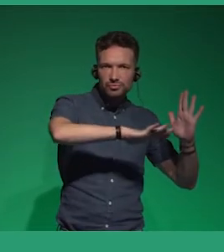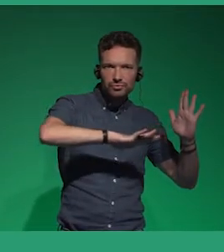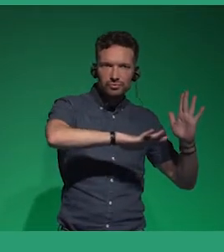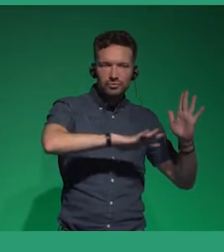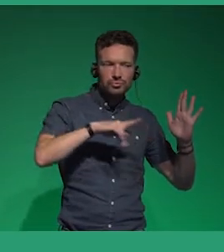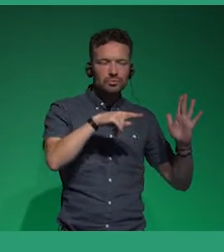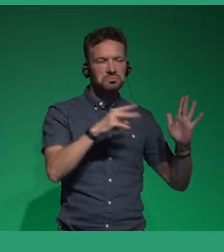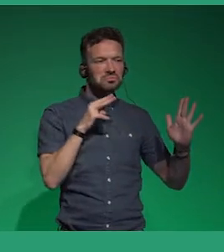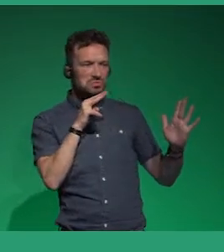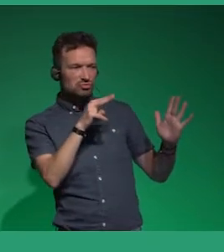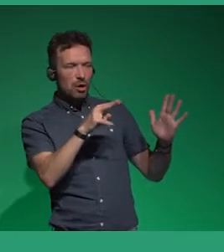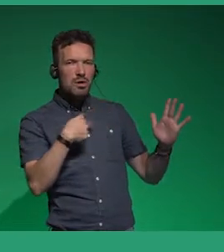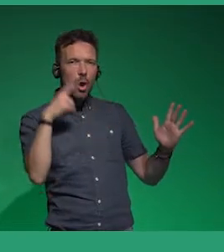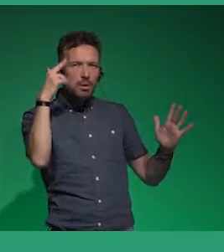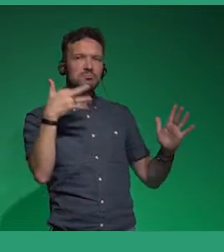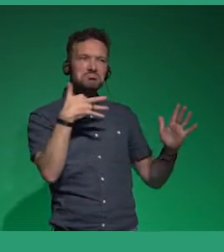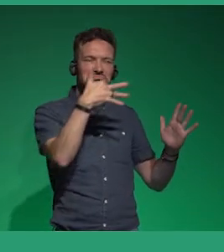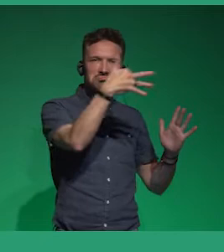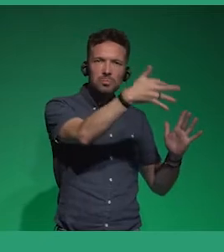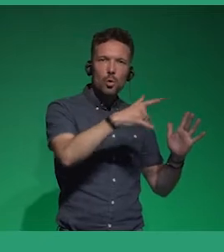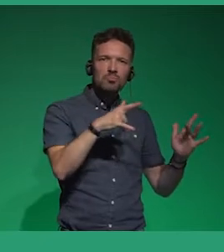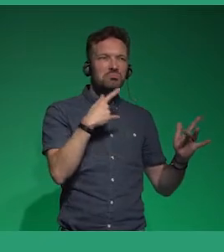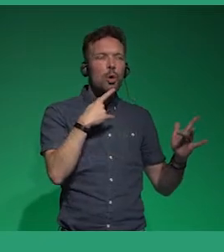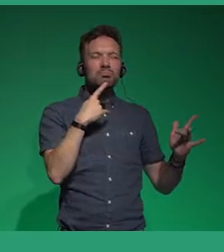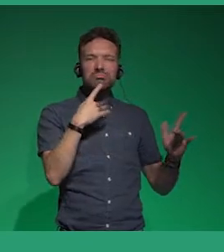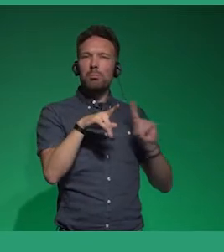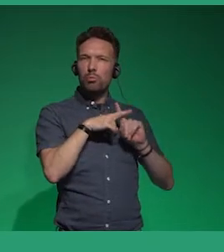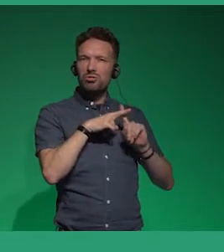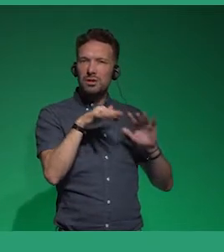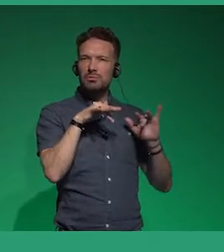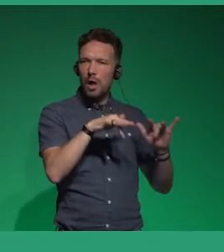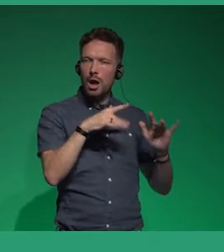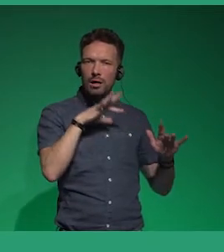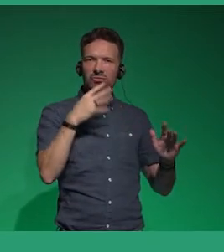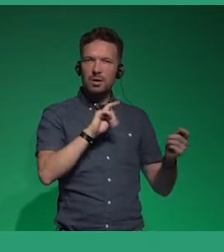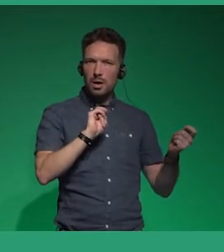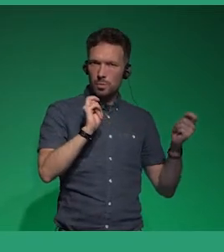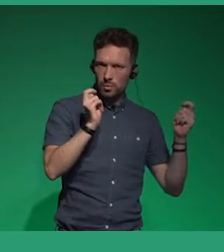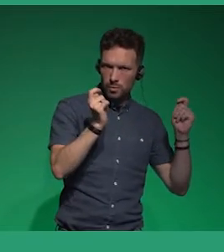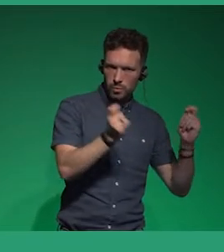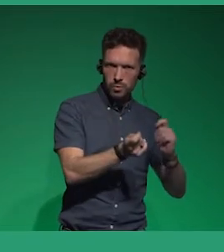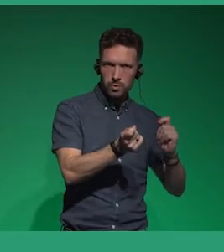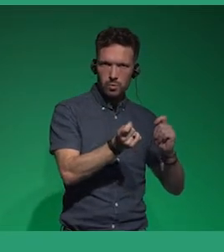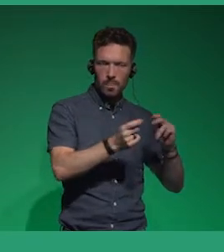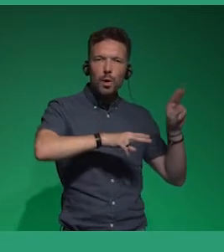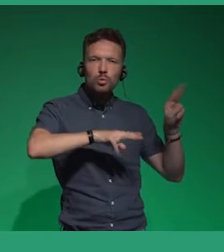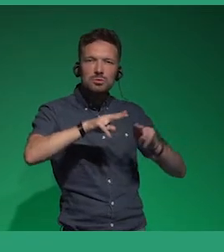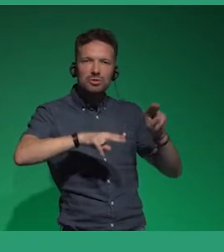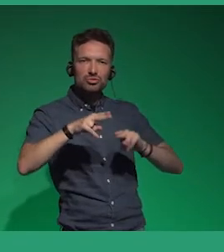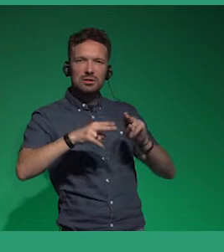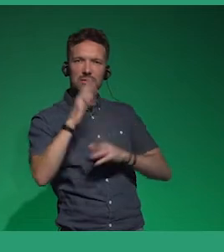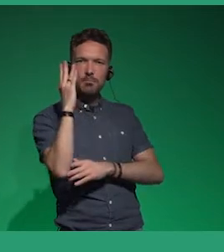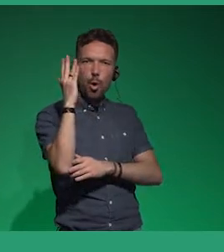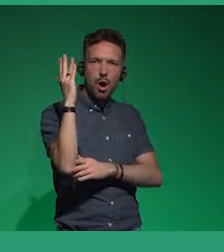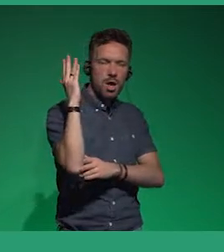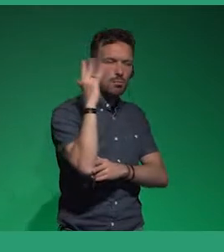trees, for native tree seedlings. It could also involve local initiatives to process